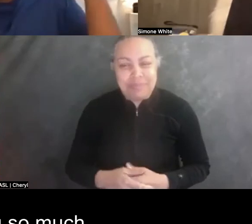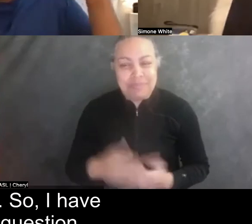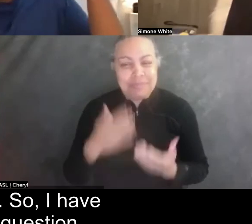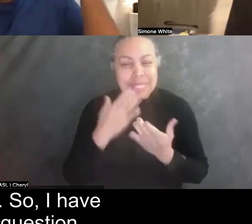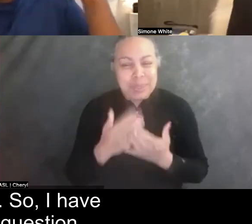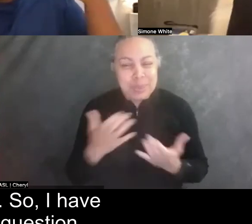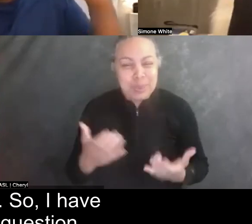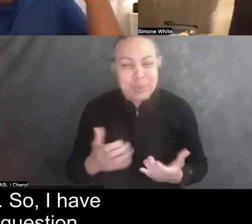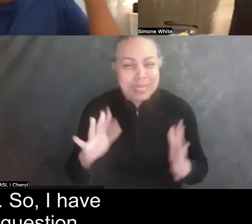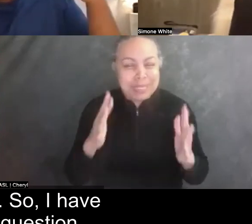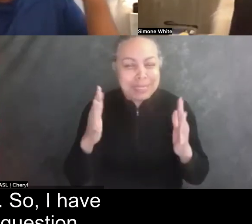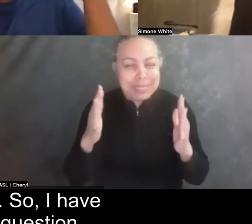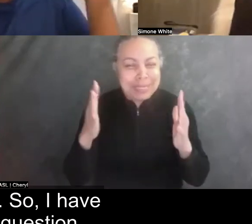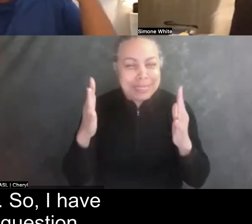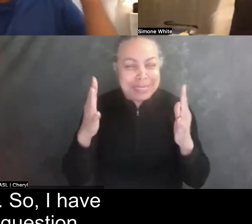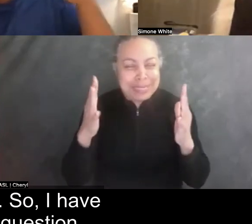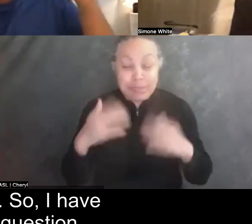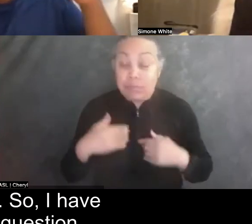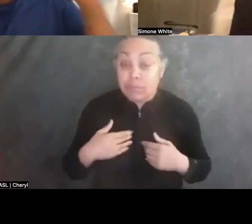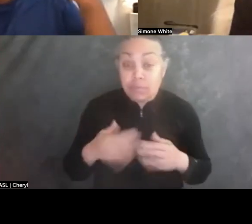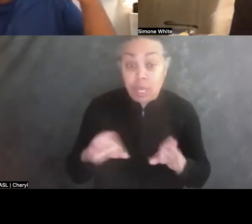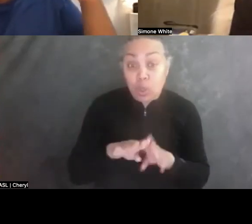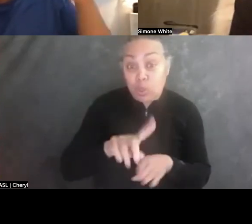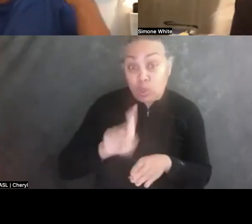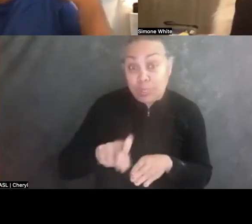much. Of course. So I have a closing question.